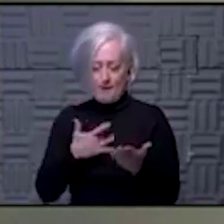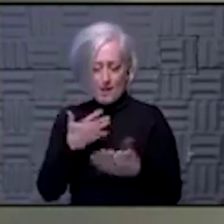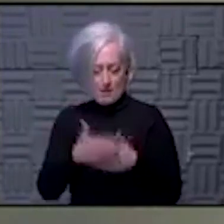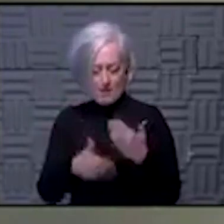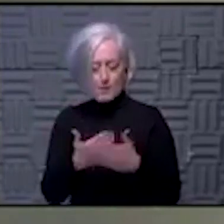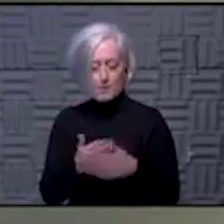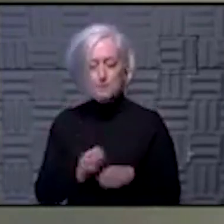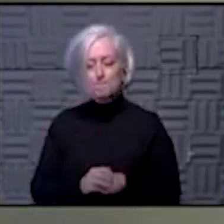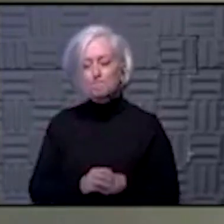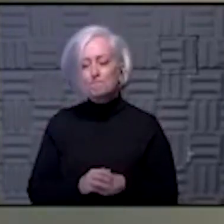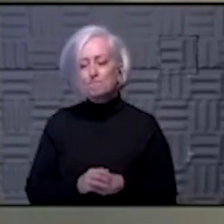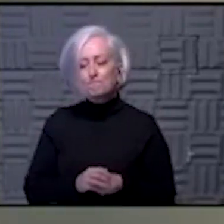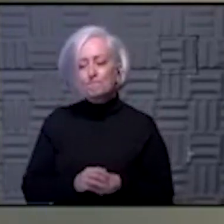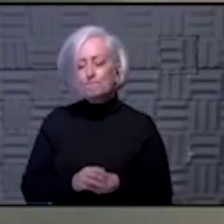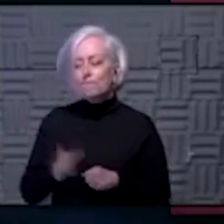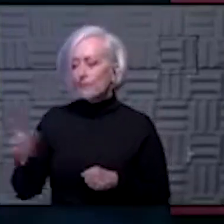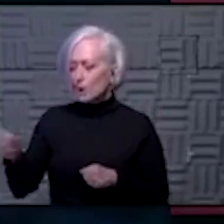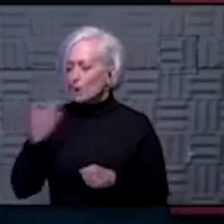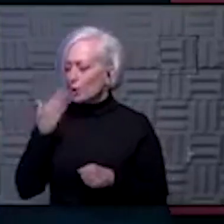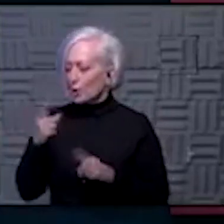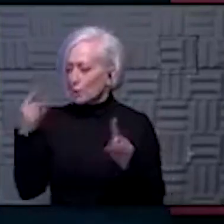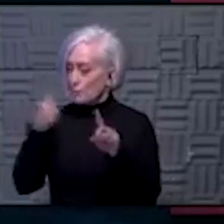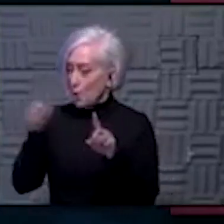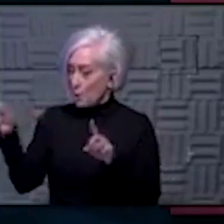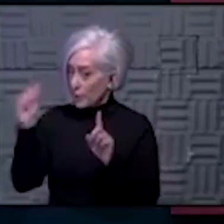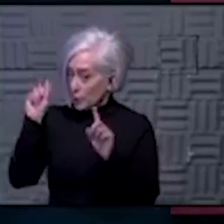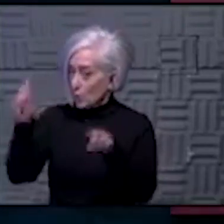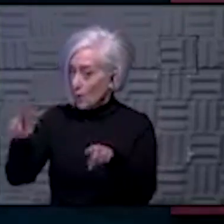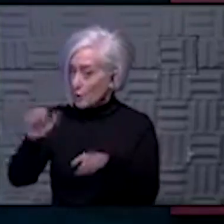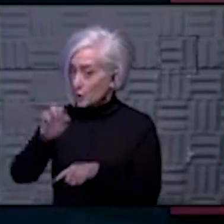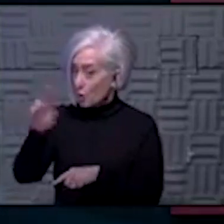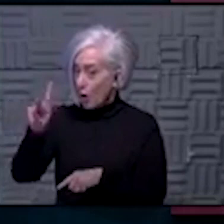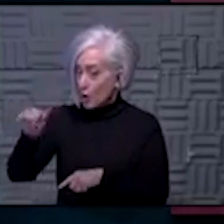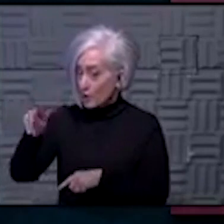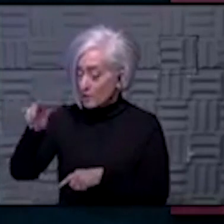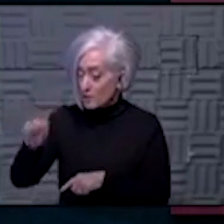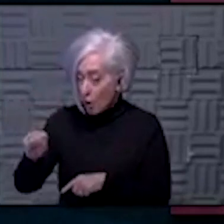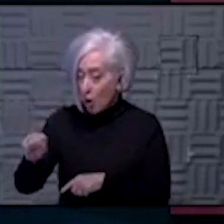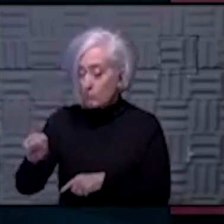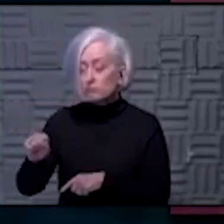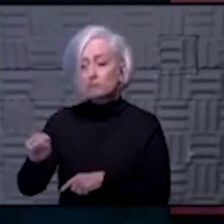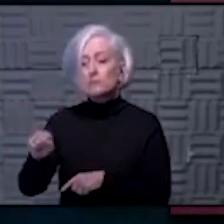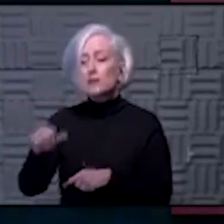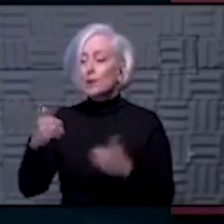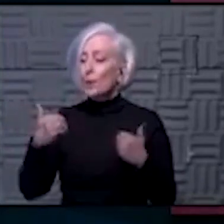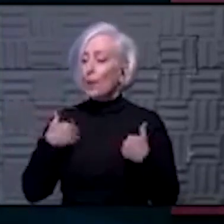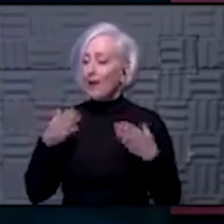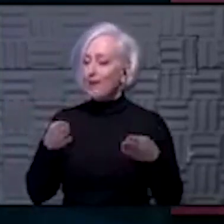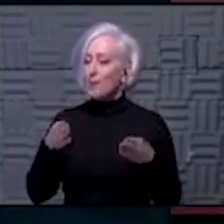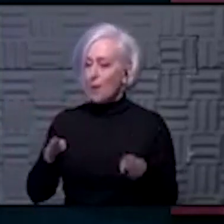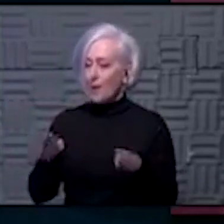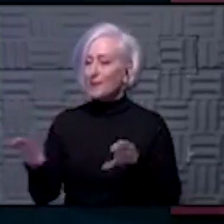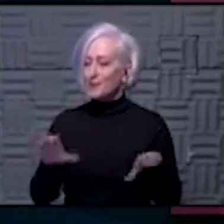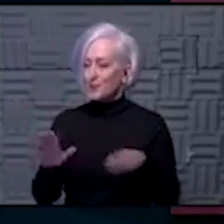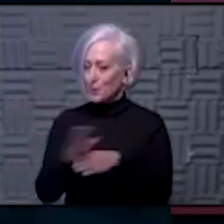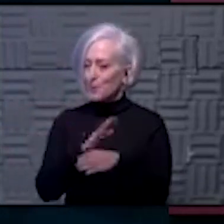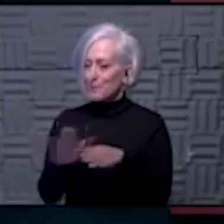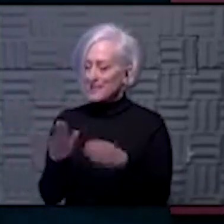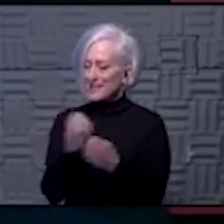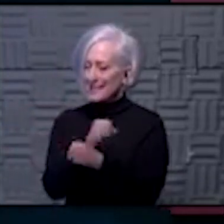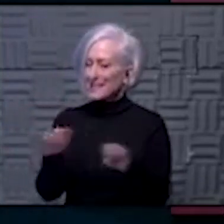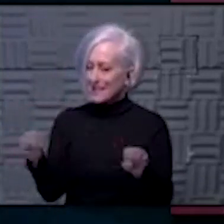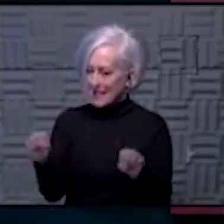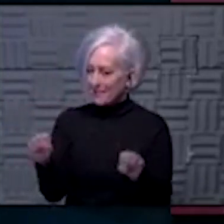point, when you went down to Arkansas, there is a way to conduct business that is safe. Let's again follow the rules of infection